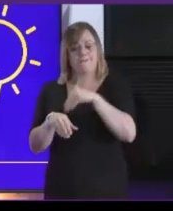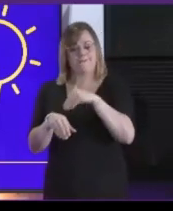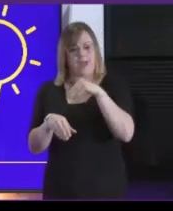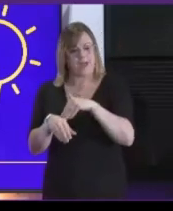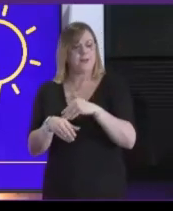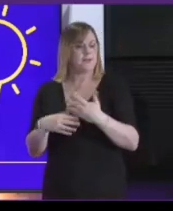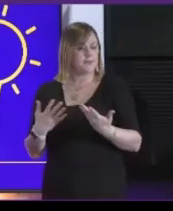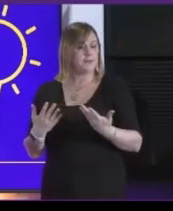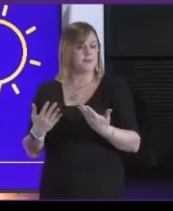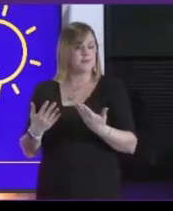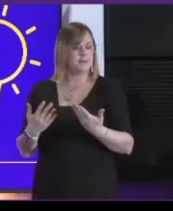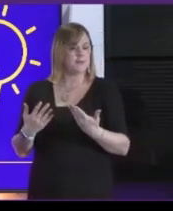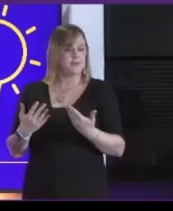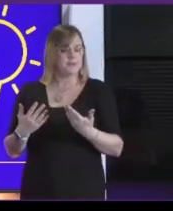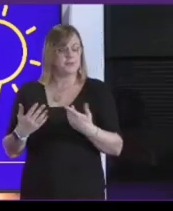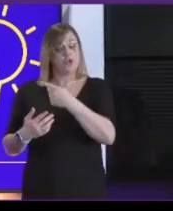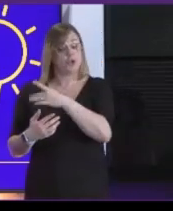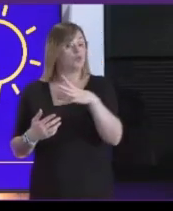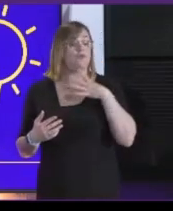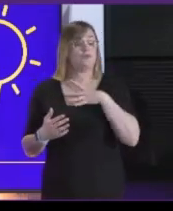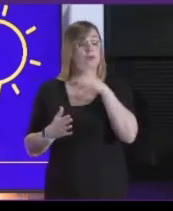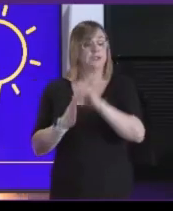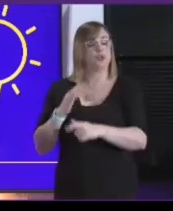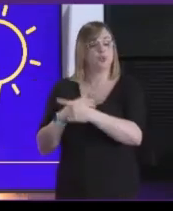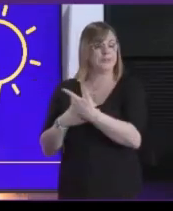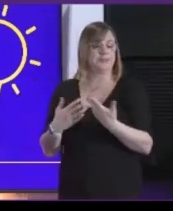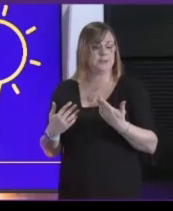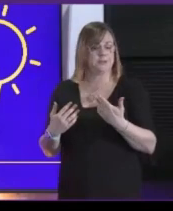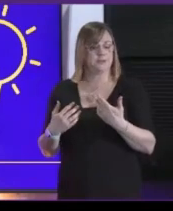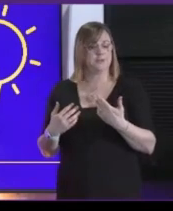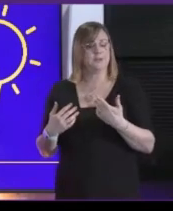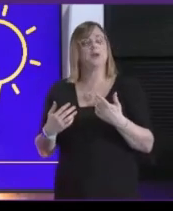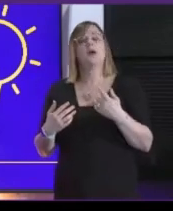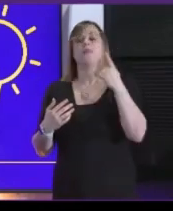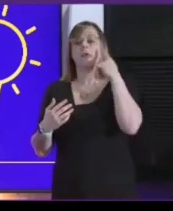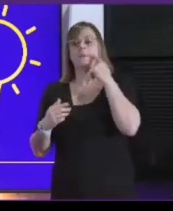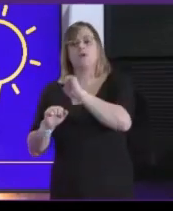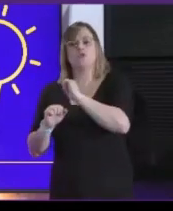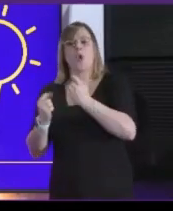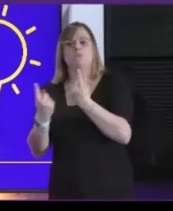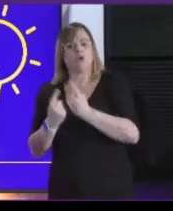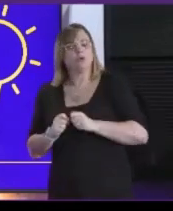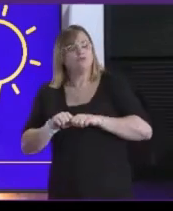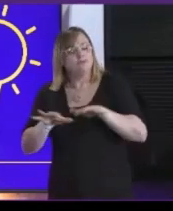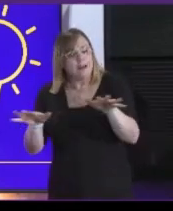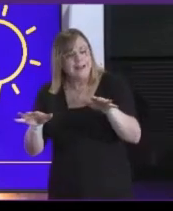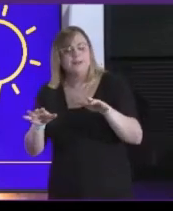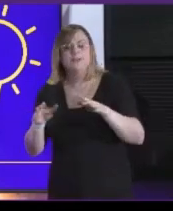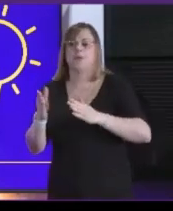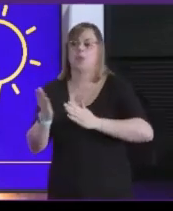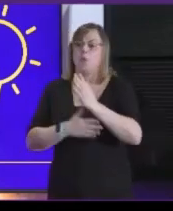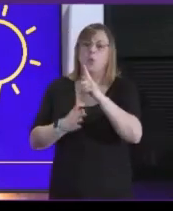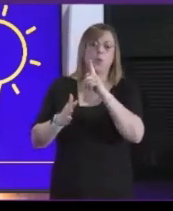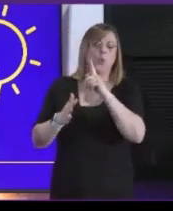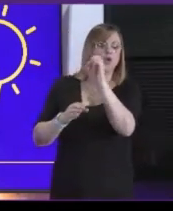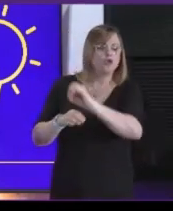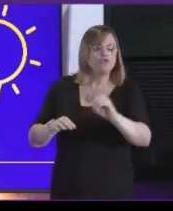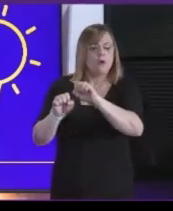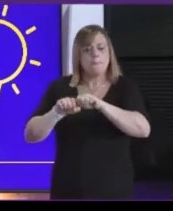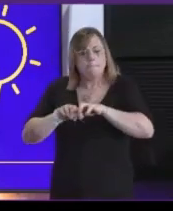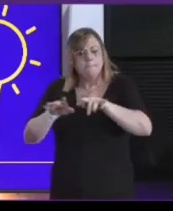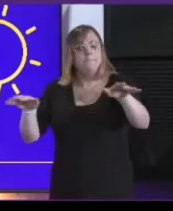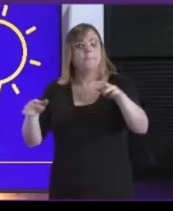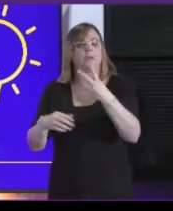that way. You're already doing that sort of stuff, I think, and beginning to think about products you're going to be releasing into Europe beyond the horizon